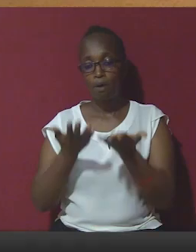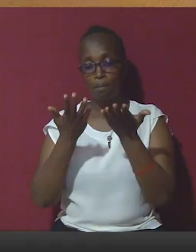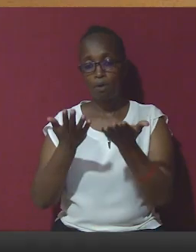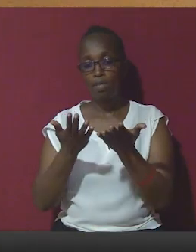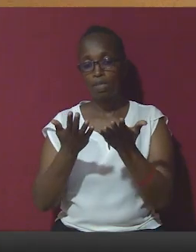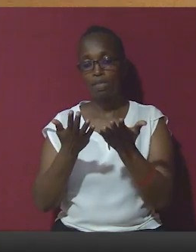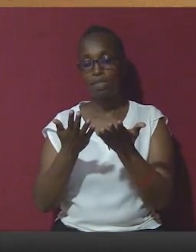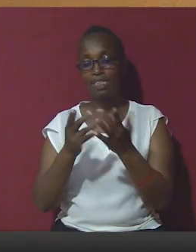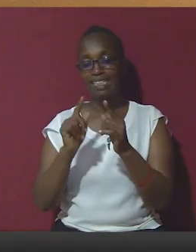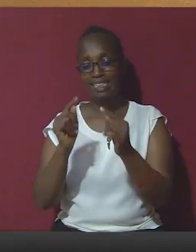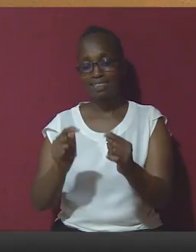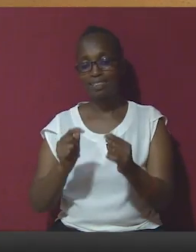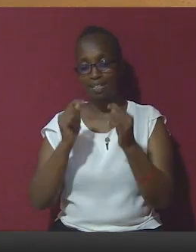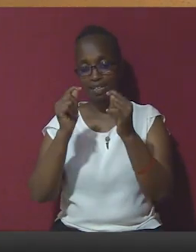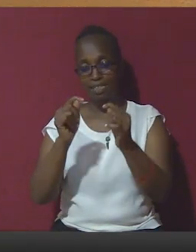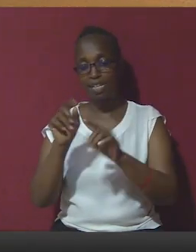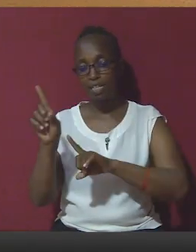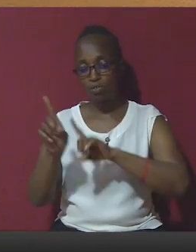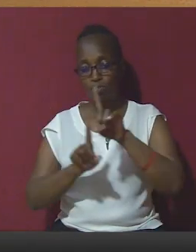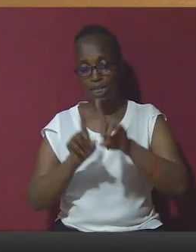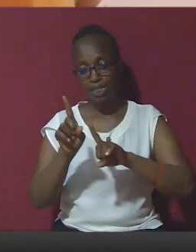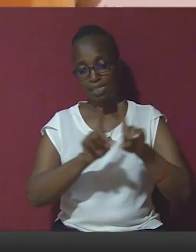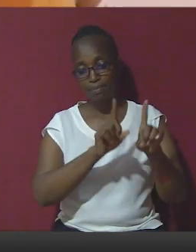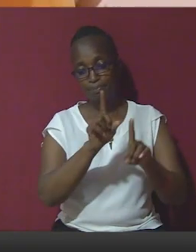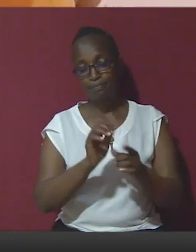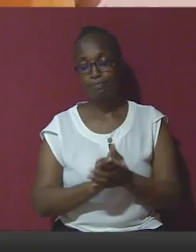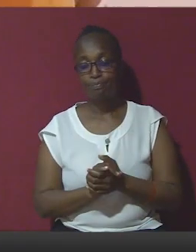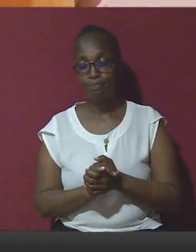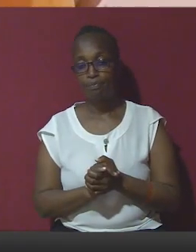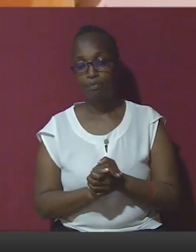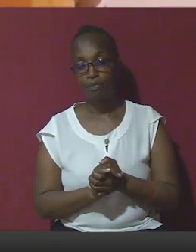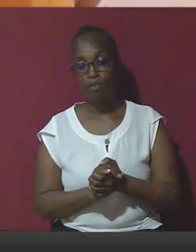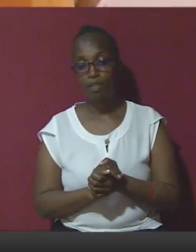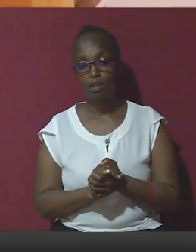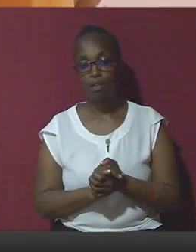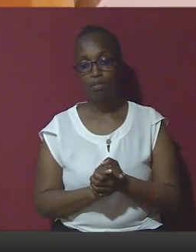and promoting sports tourism.